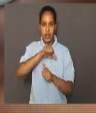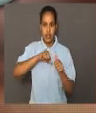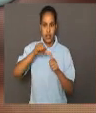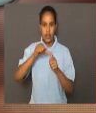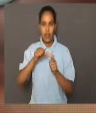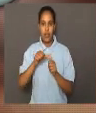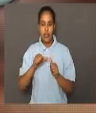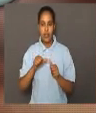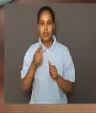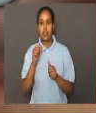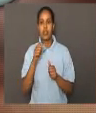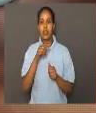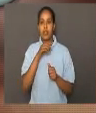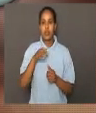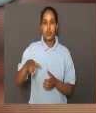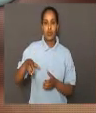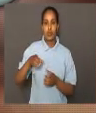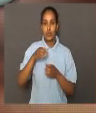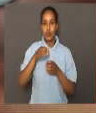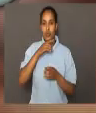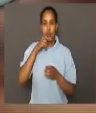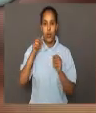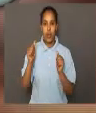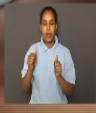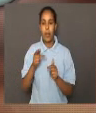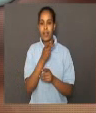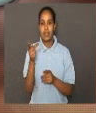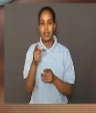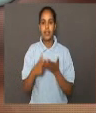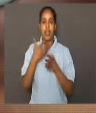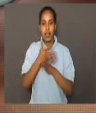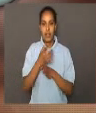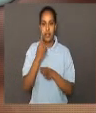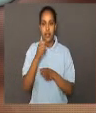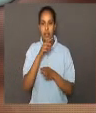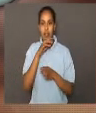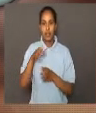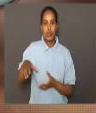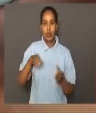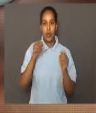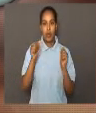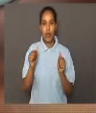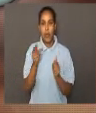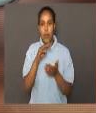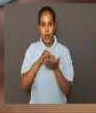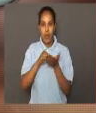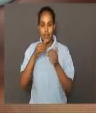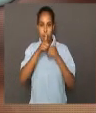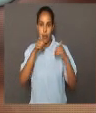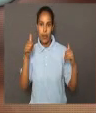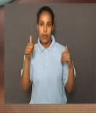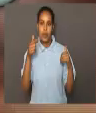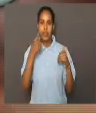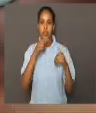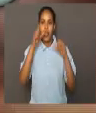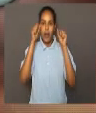room for the solute particles. Then, the solute molecules separate so